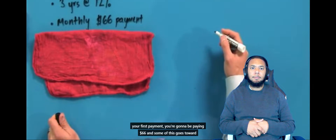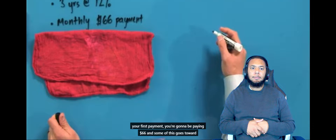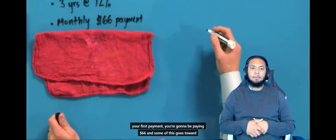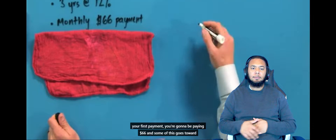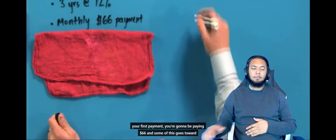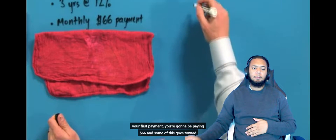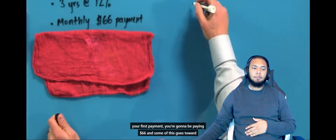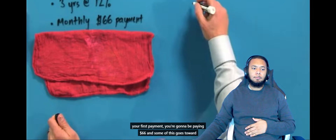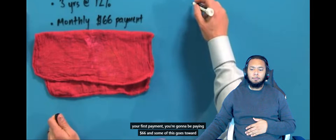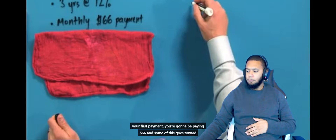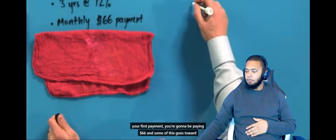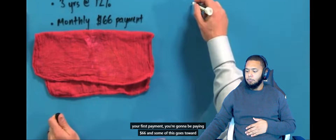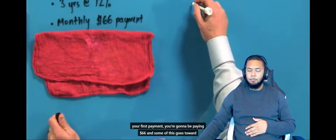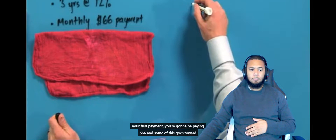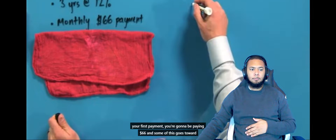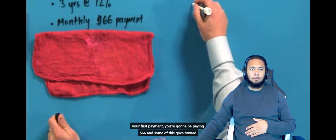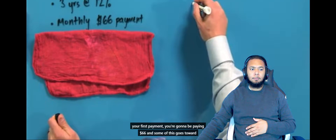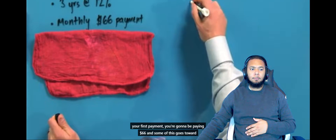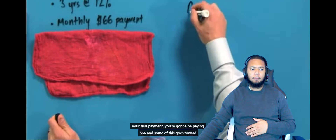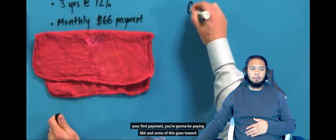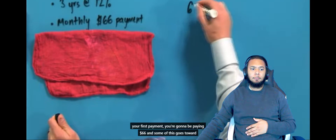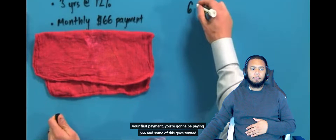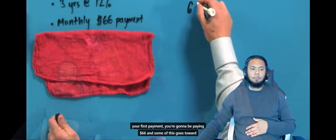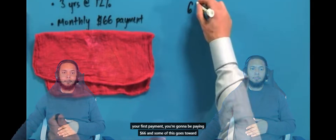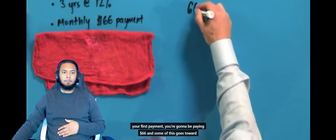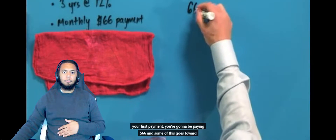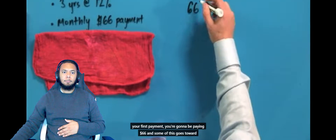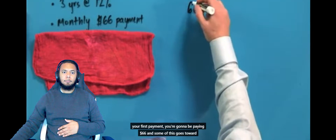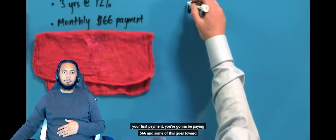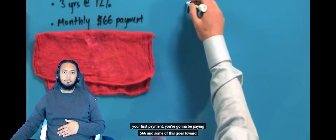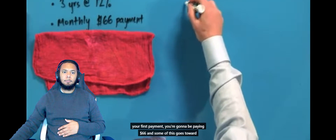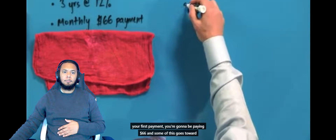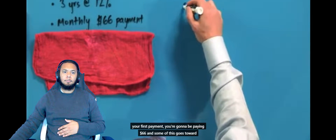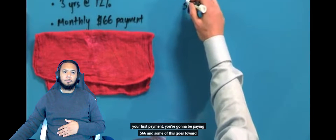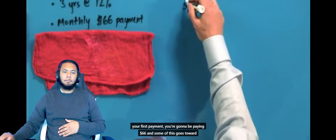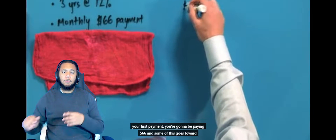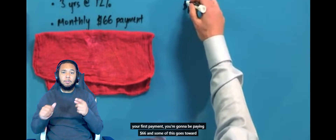you're going to be paying $66.